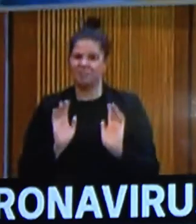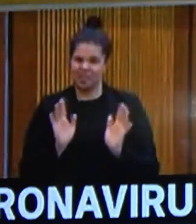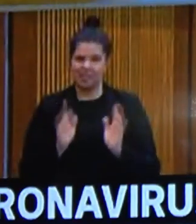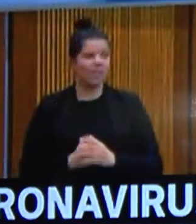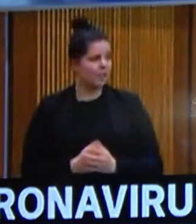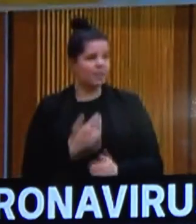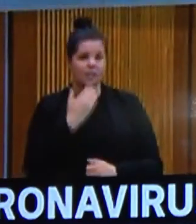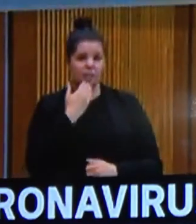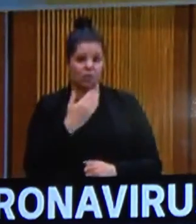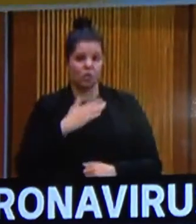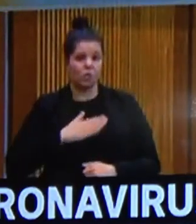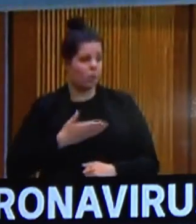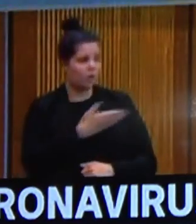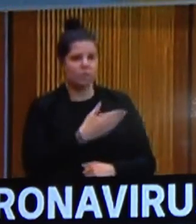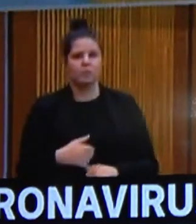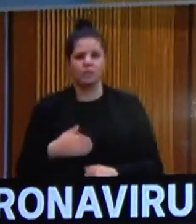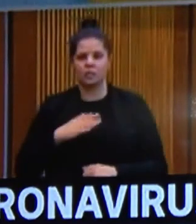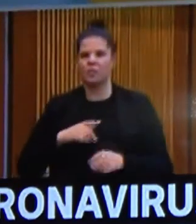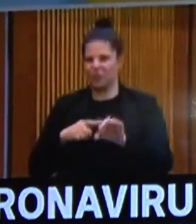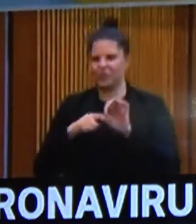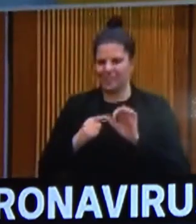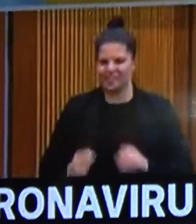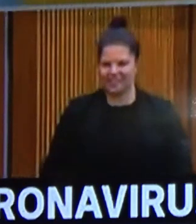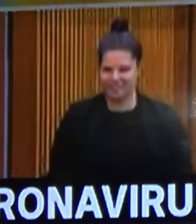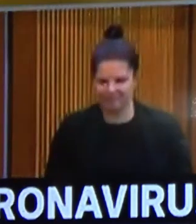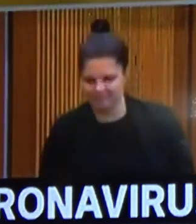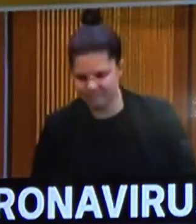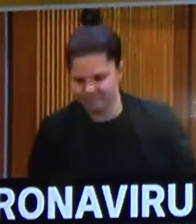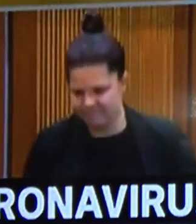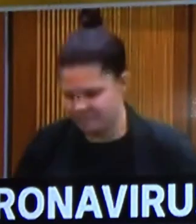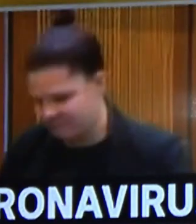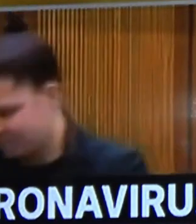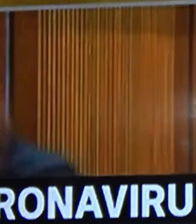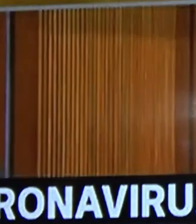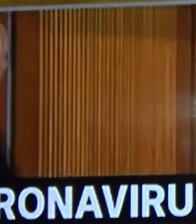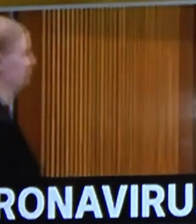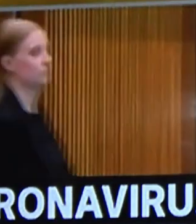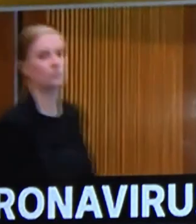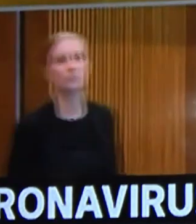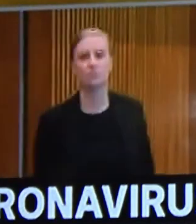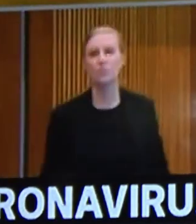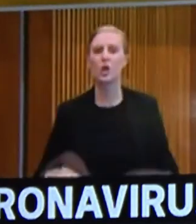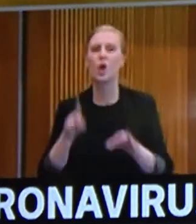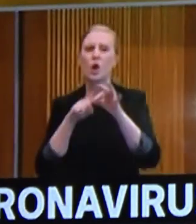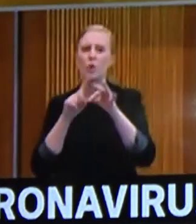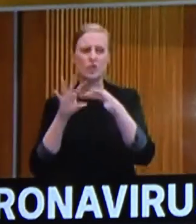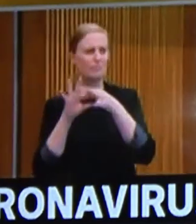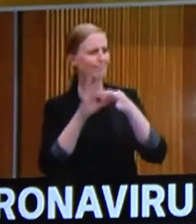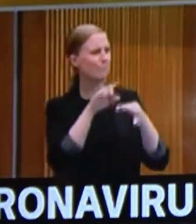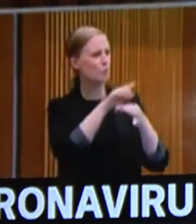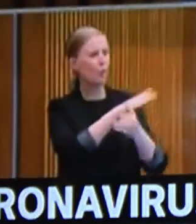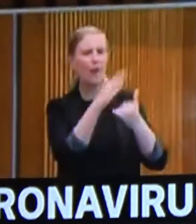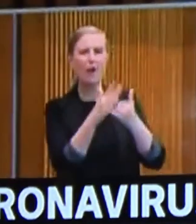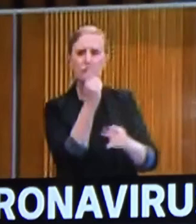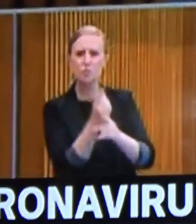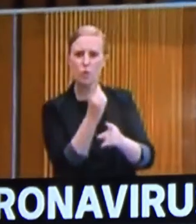Yeah, do you want to join us? Yep, Phil. In relation to that last point, is this going to work, the integration of the private hospitals, like